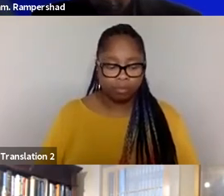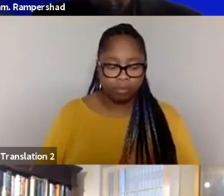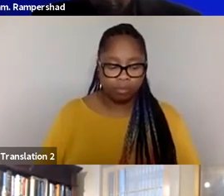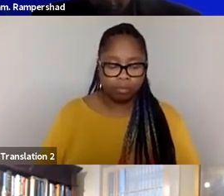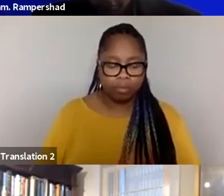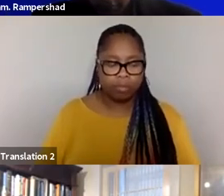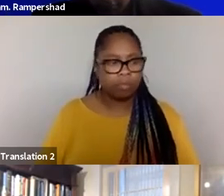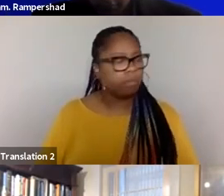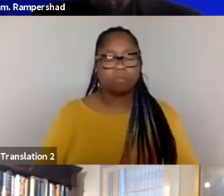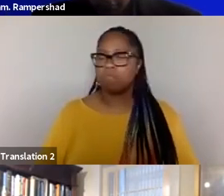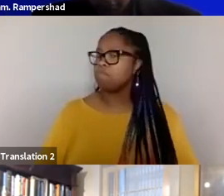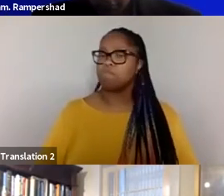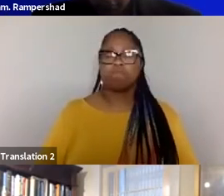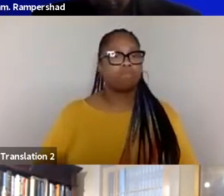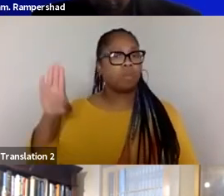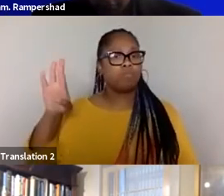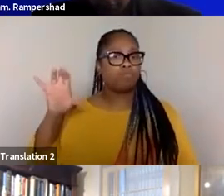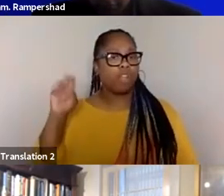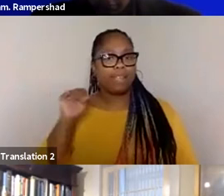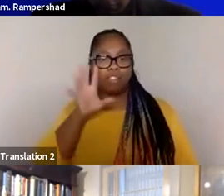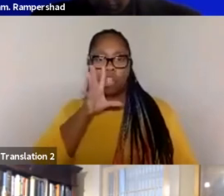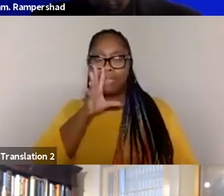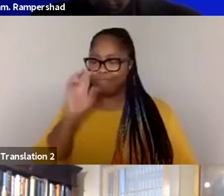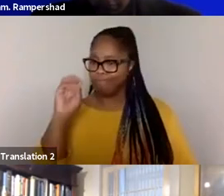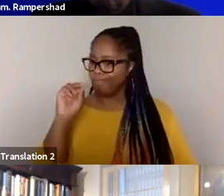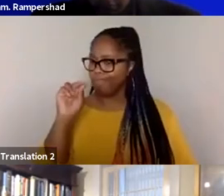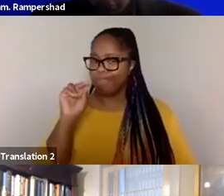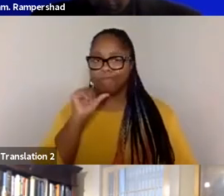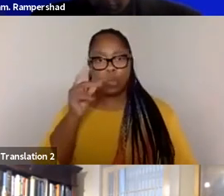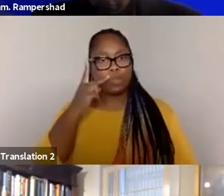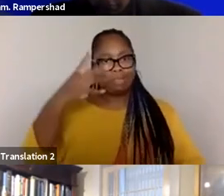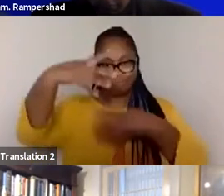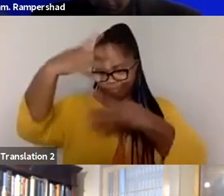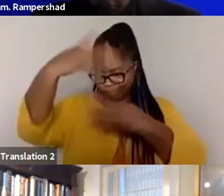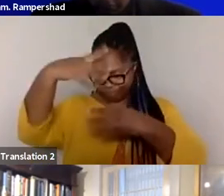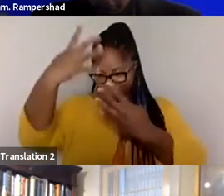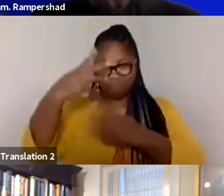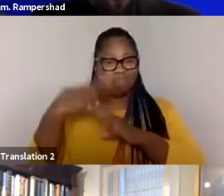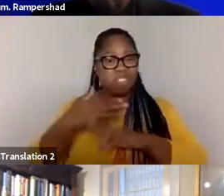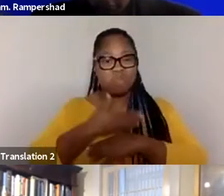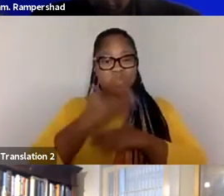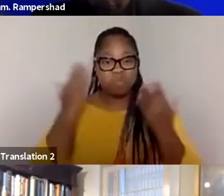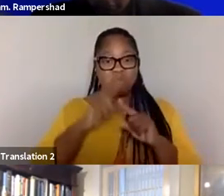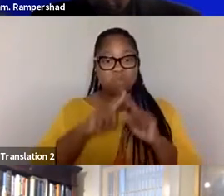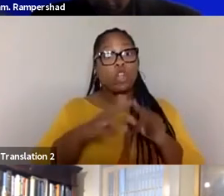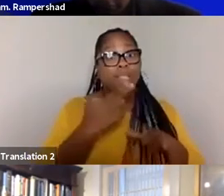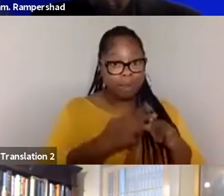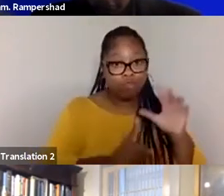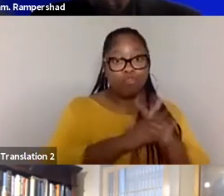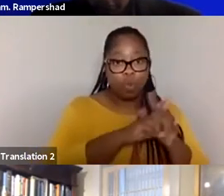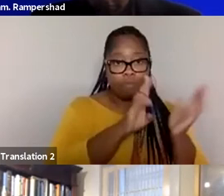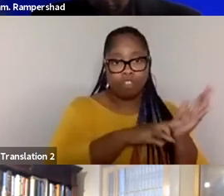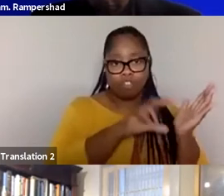I do not see Ms. Degnan in the room, but she did appear on the registration.